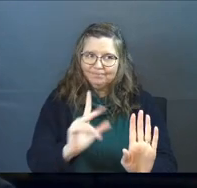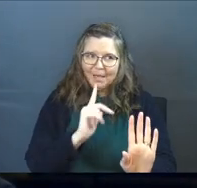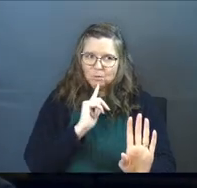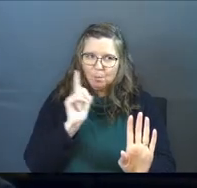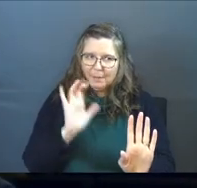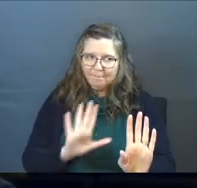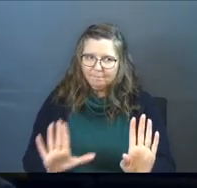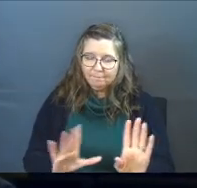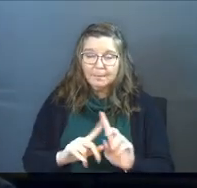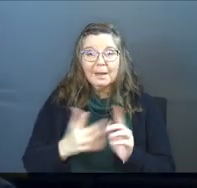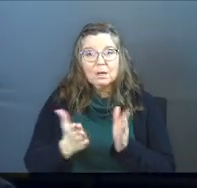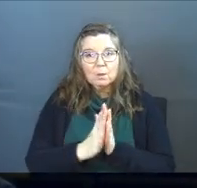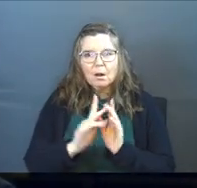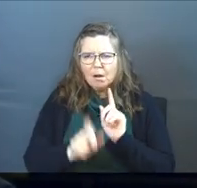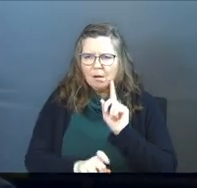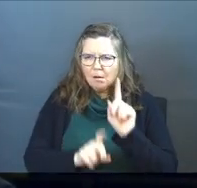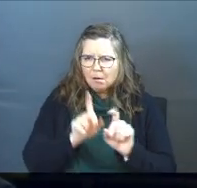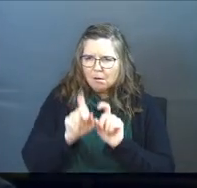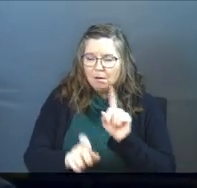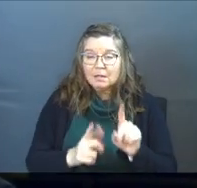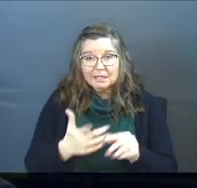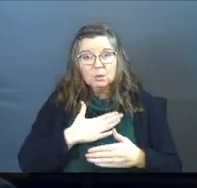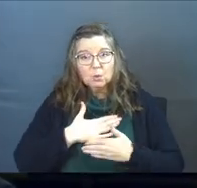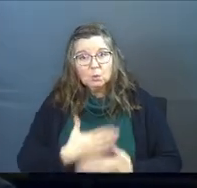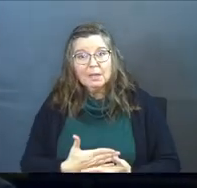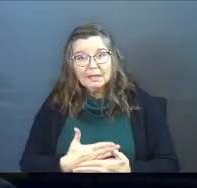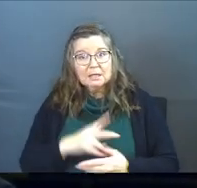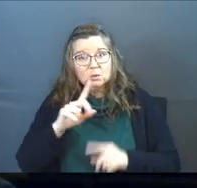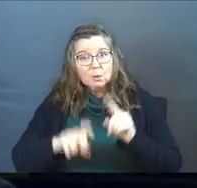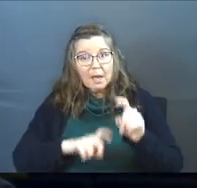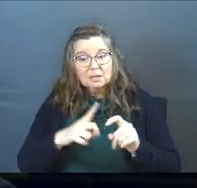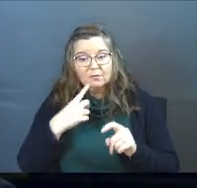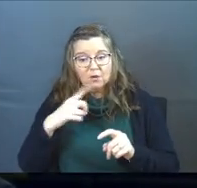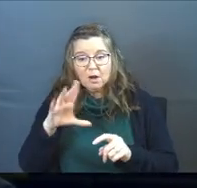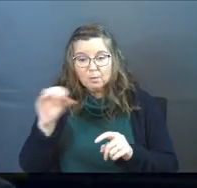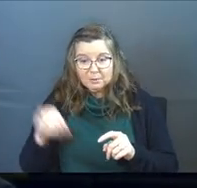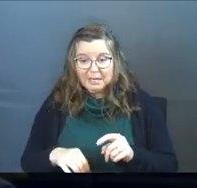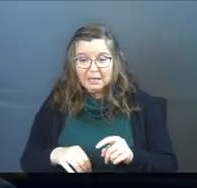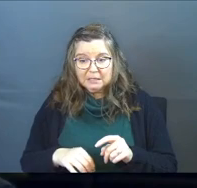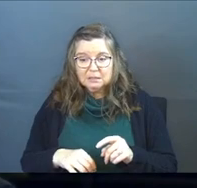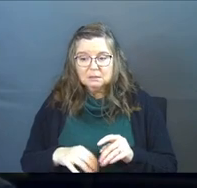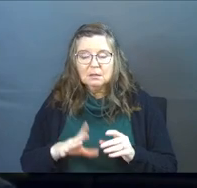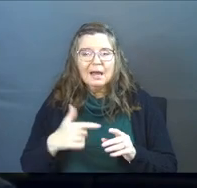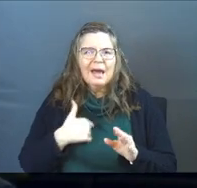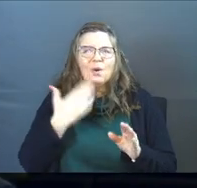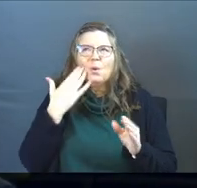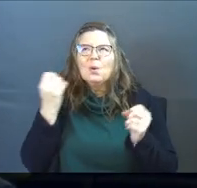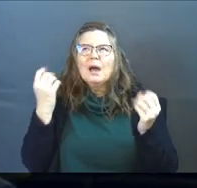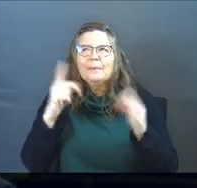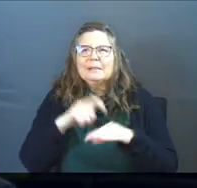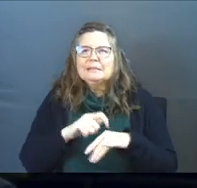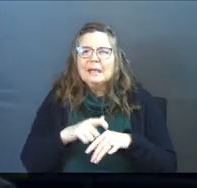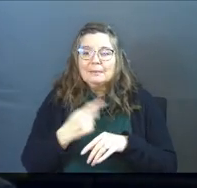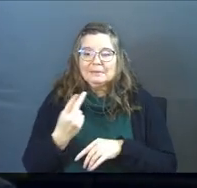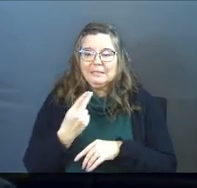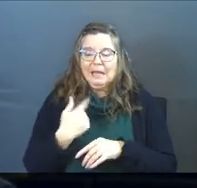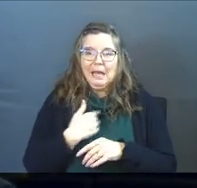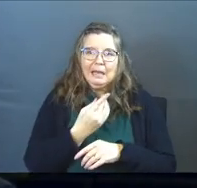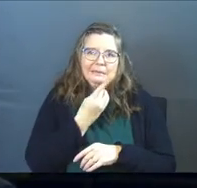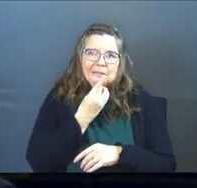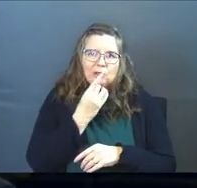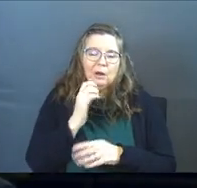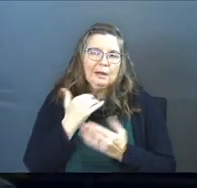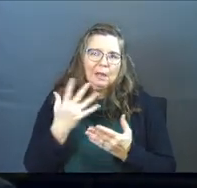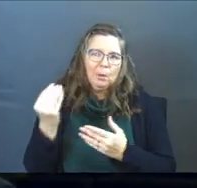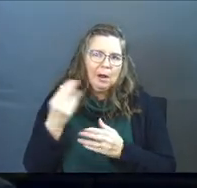not believe. But he would ask all these questions. And he was willing to go there for 100%. And I don't know how many times he and I had dinner.